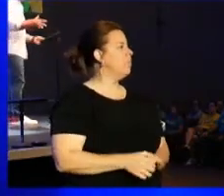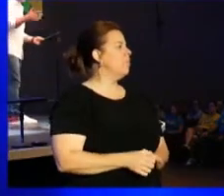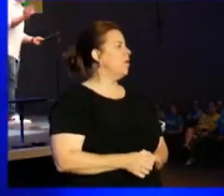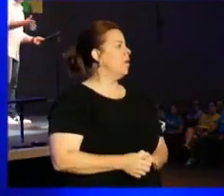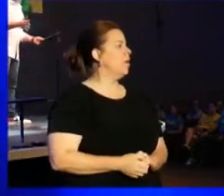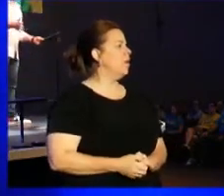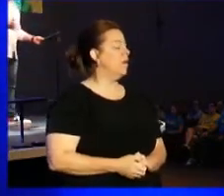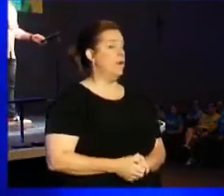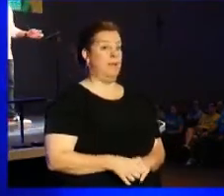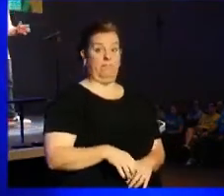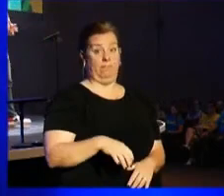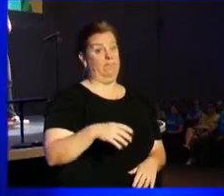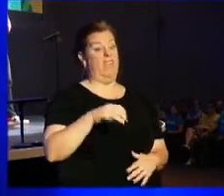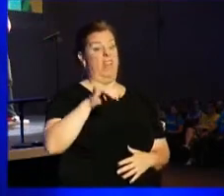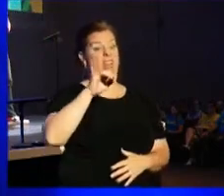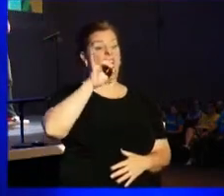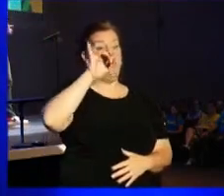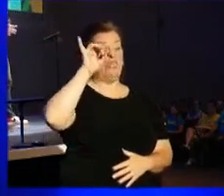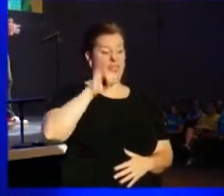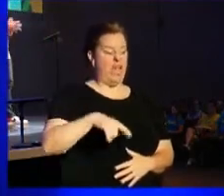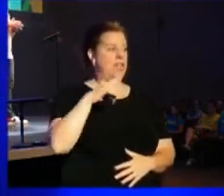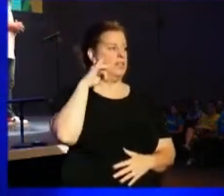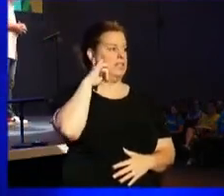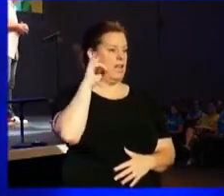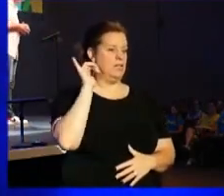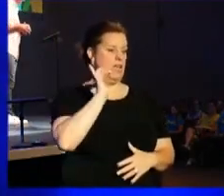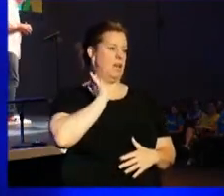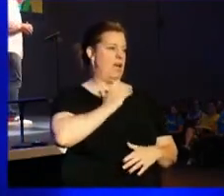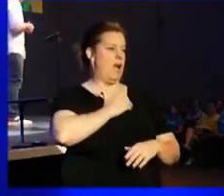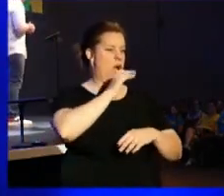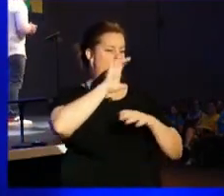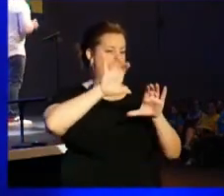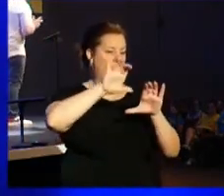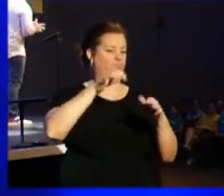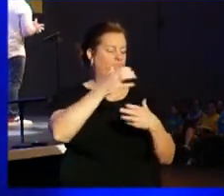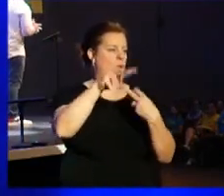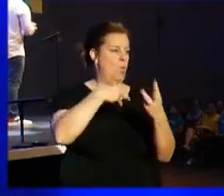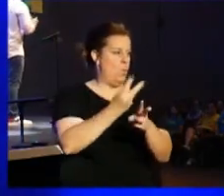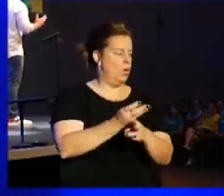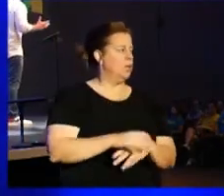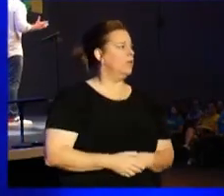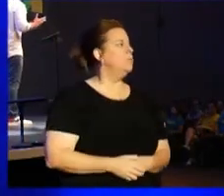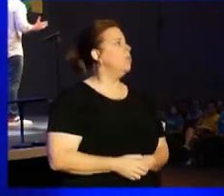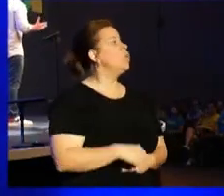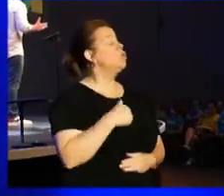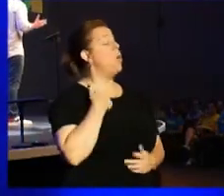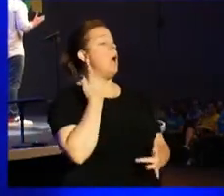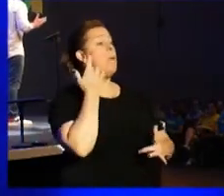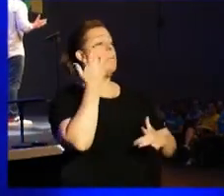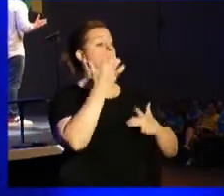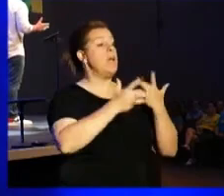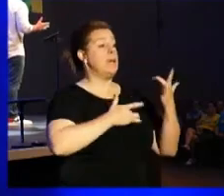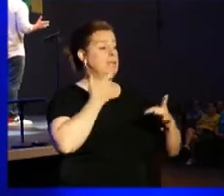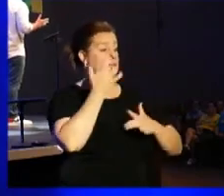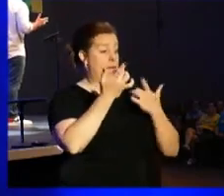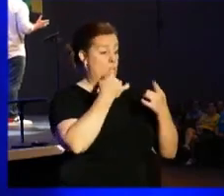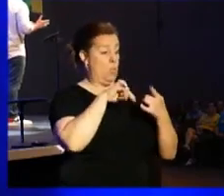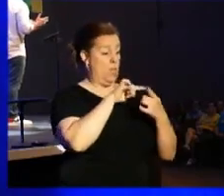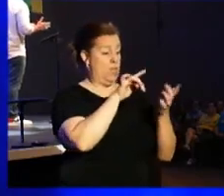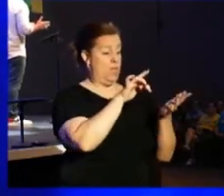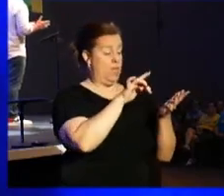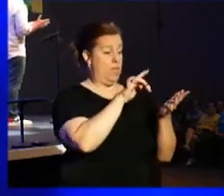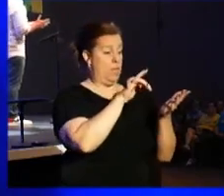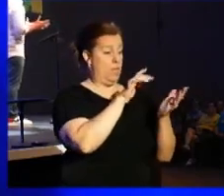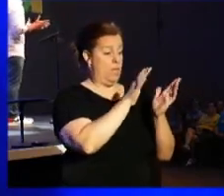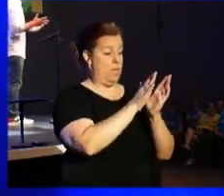That sounds exactly like the kind of world we're living in today. And so I'm excited as we open up the Bible to look at what